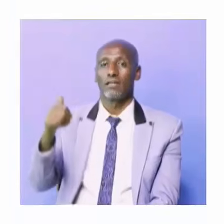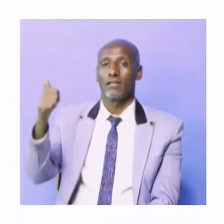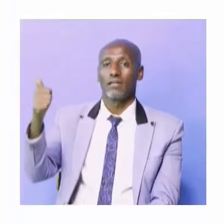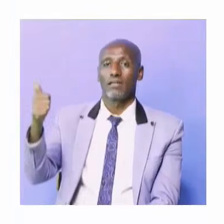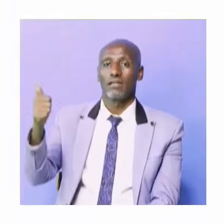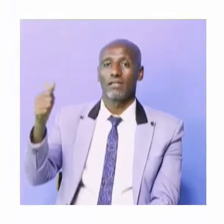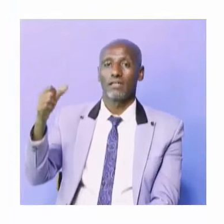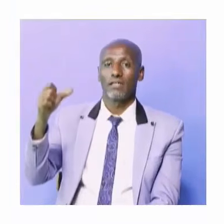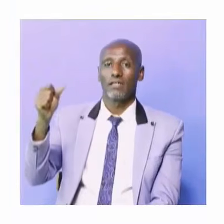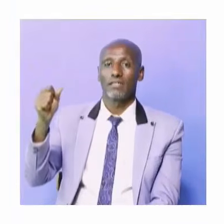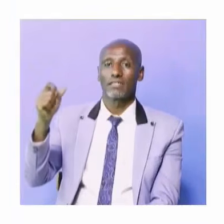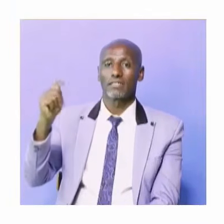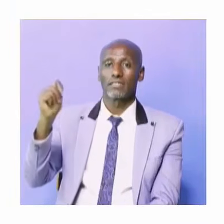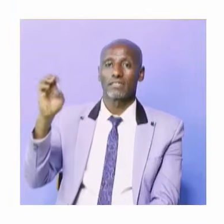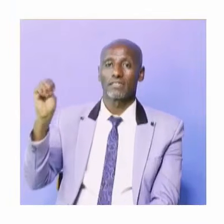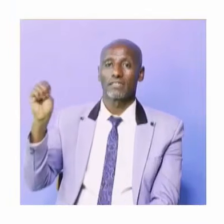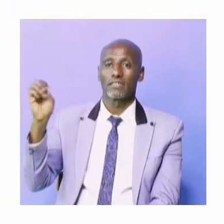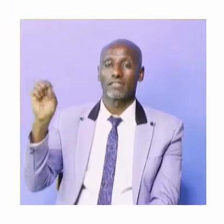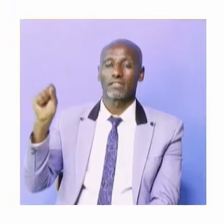lives